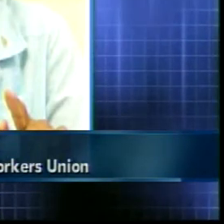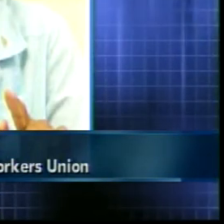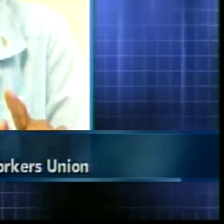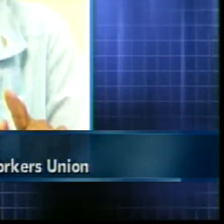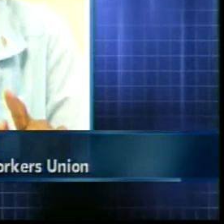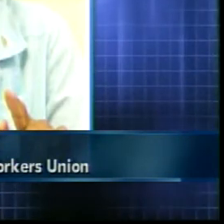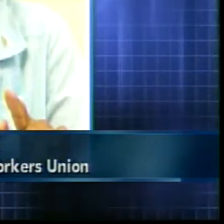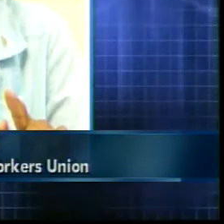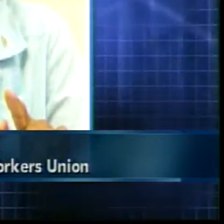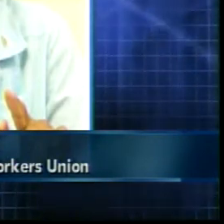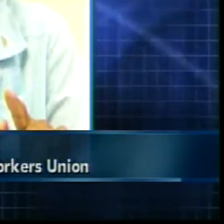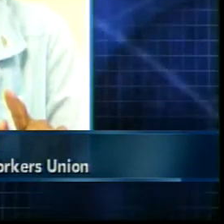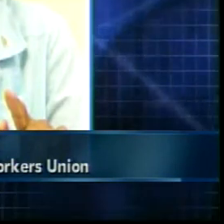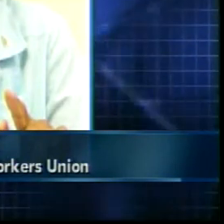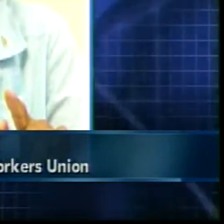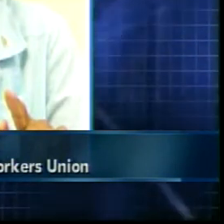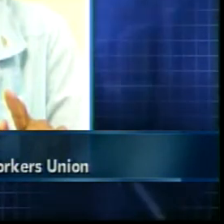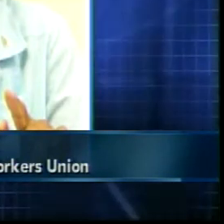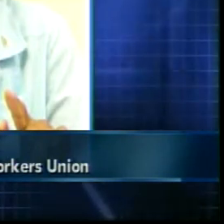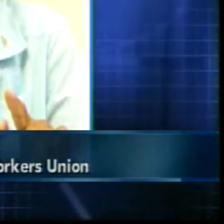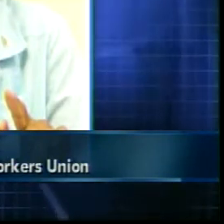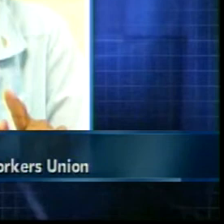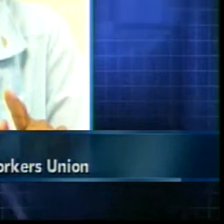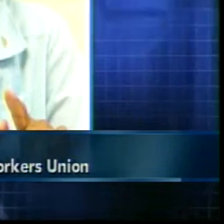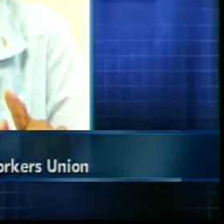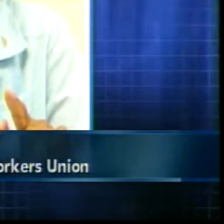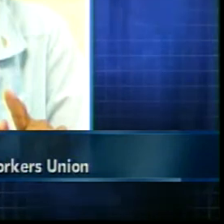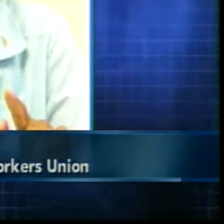thing. And the right thing, now, they don't have to ask for support.